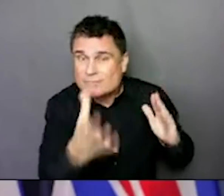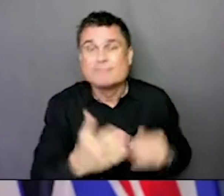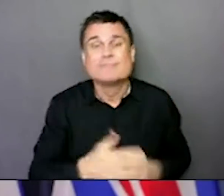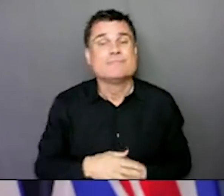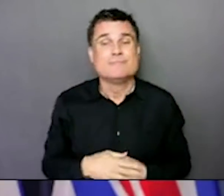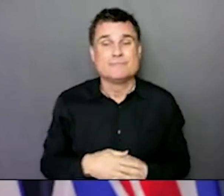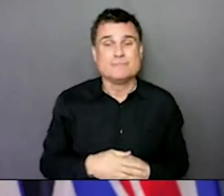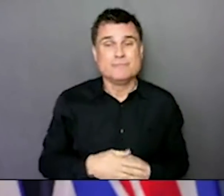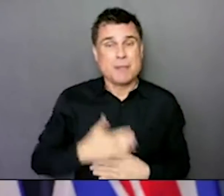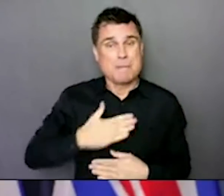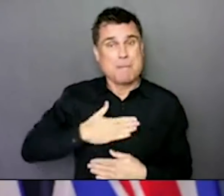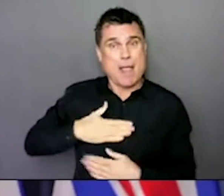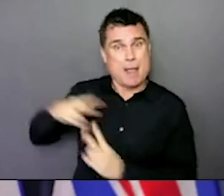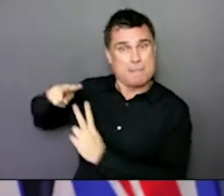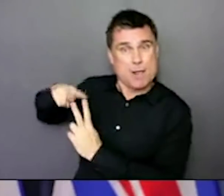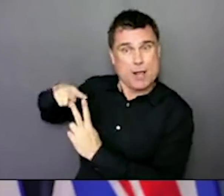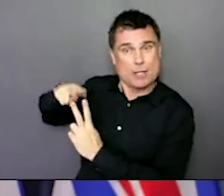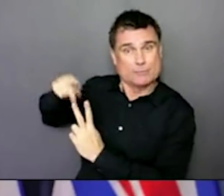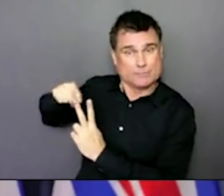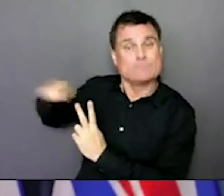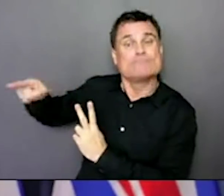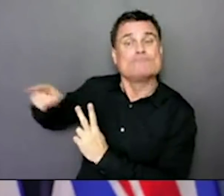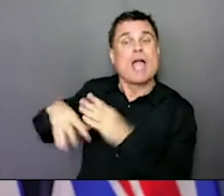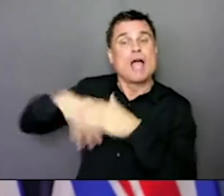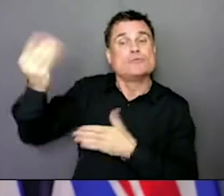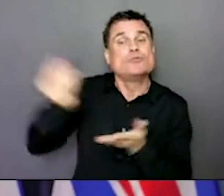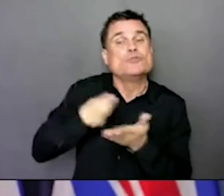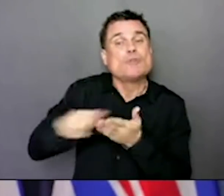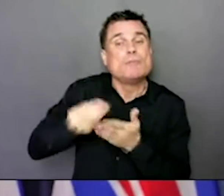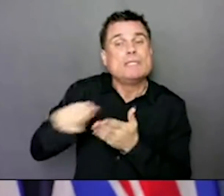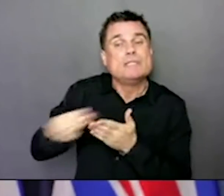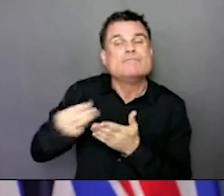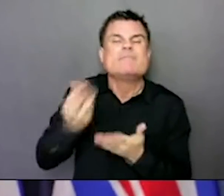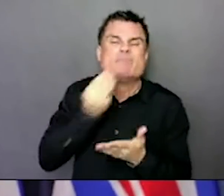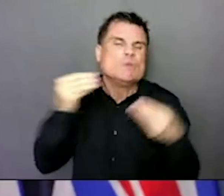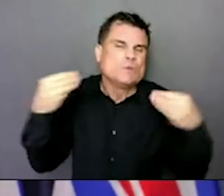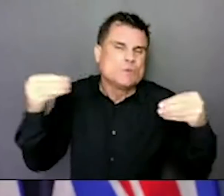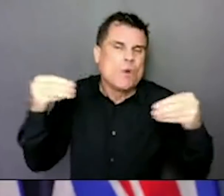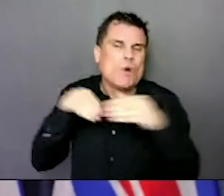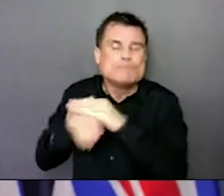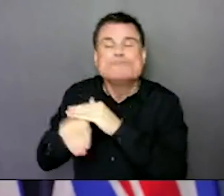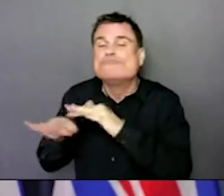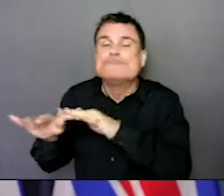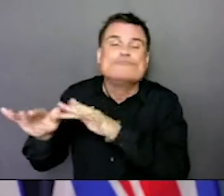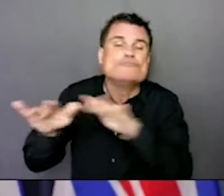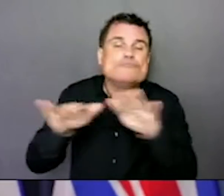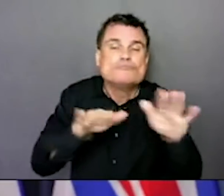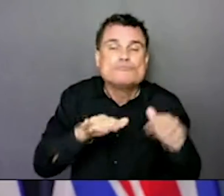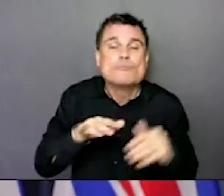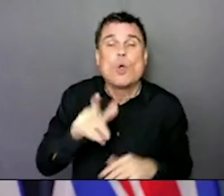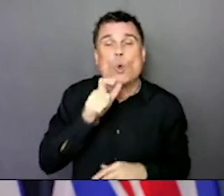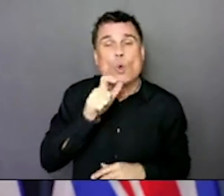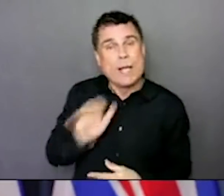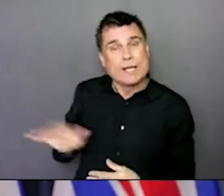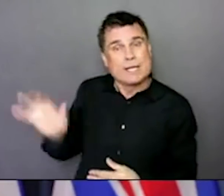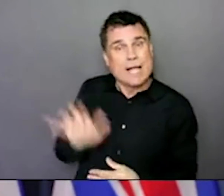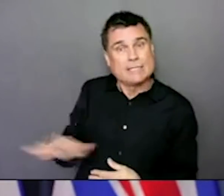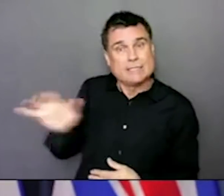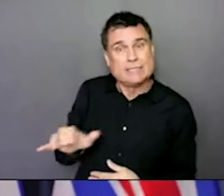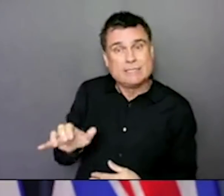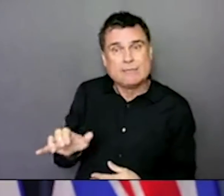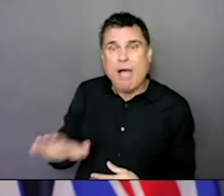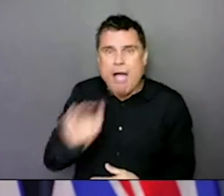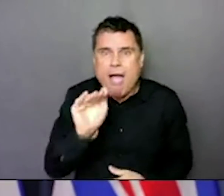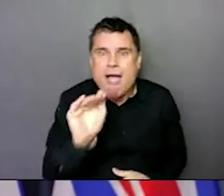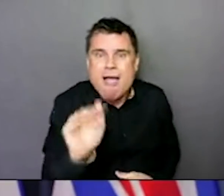course, and the checkout attendant told her that their $1,000 had arrived just in time